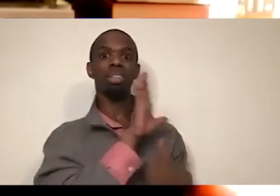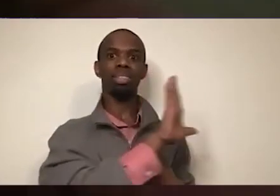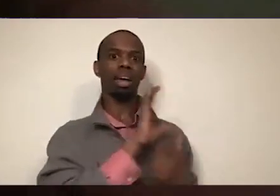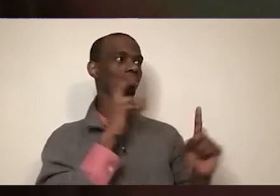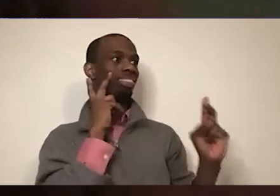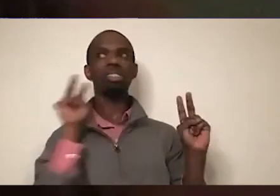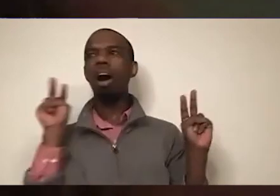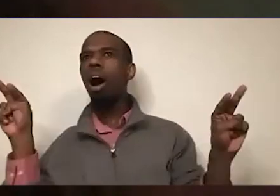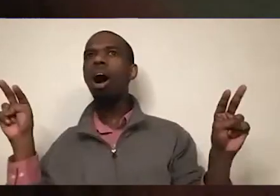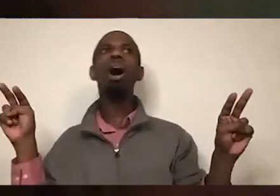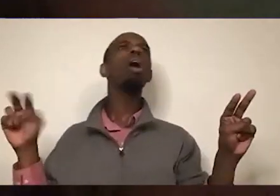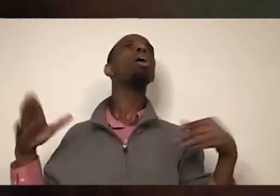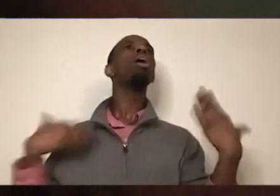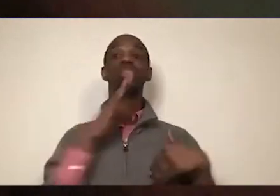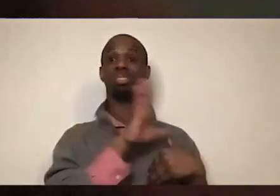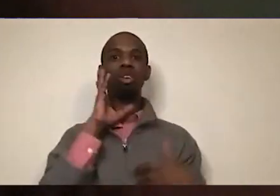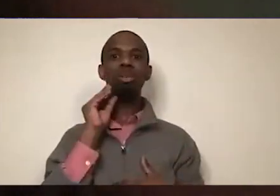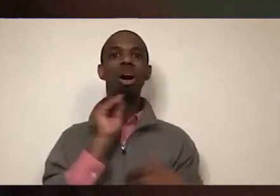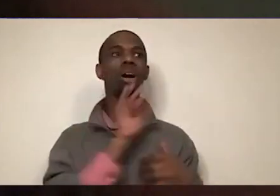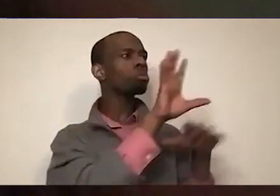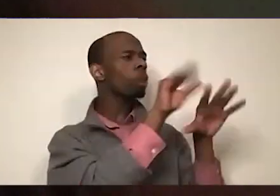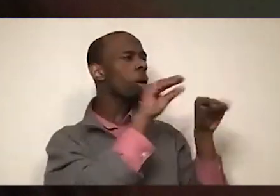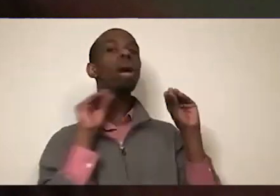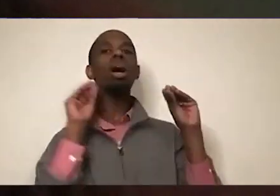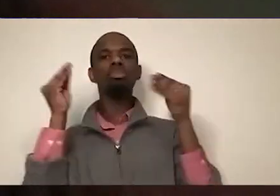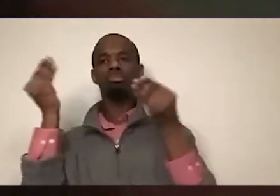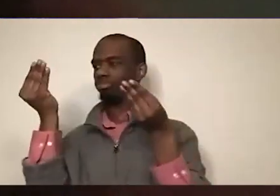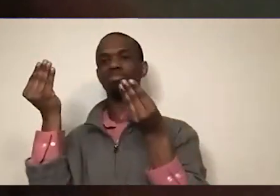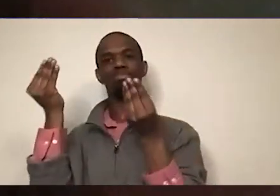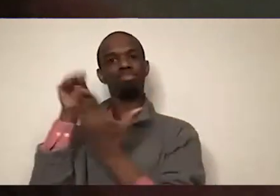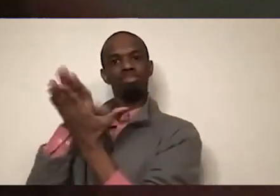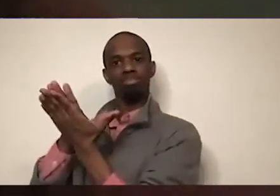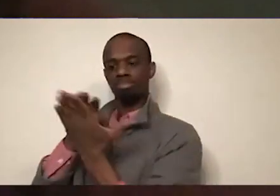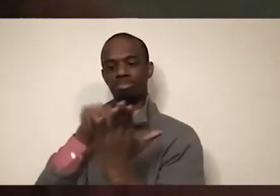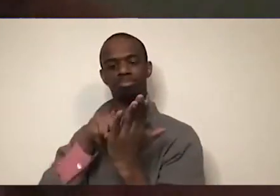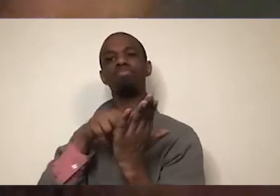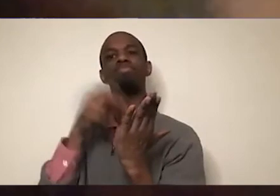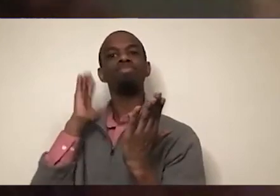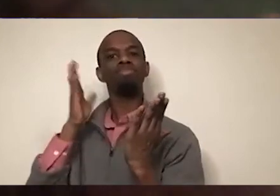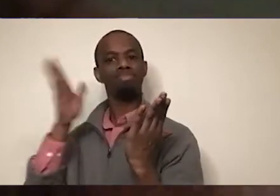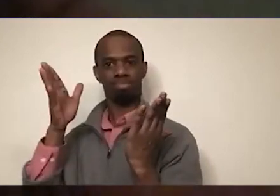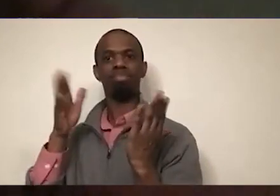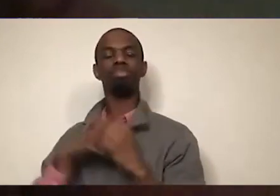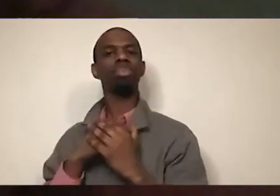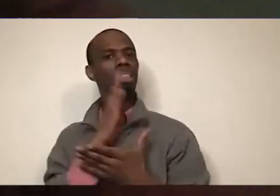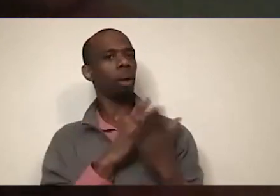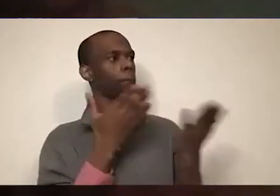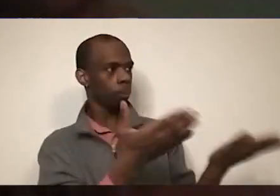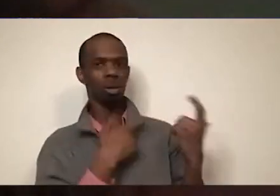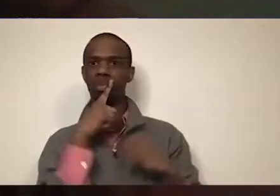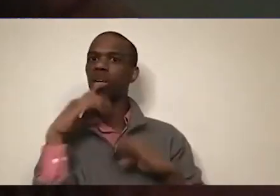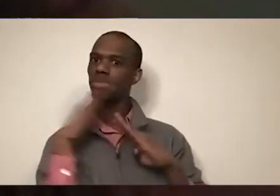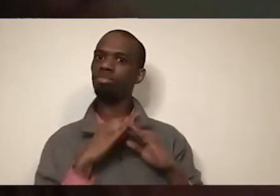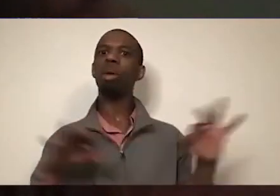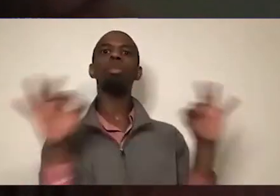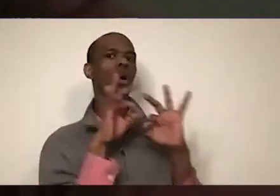In the work with regards to growing food in New York City, the partners it's a wide range of partners, and it starts